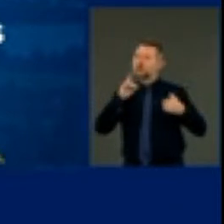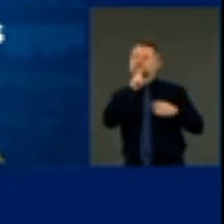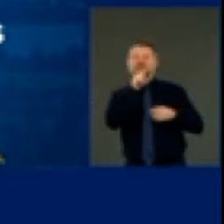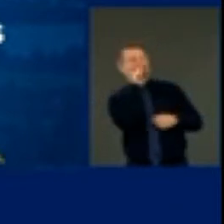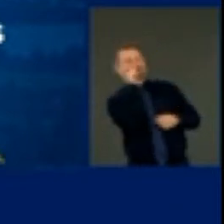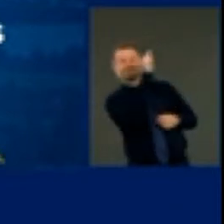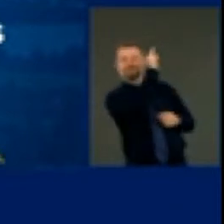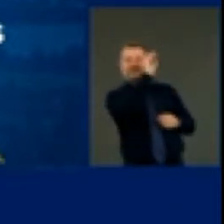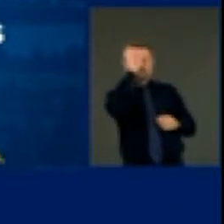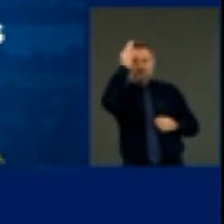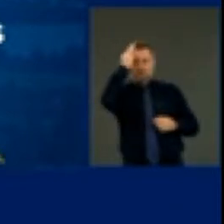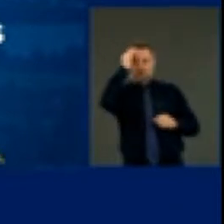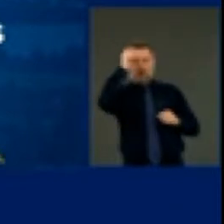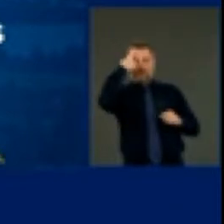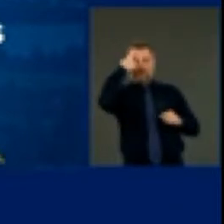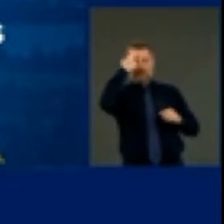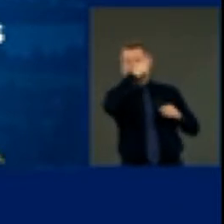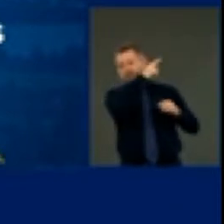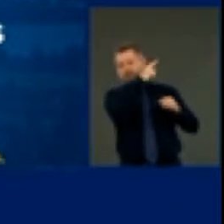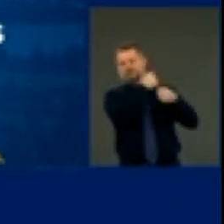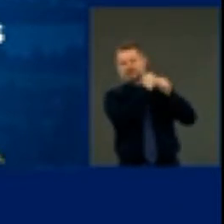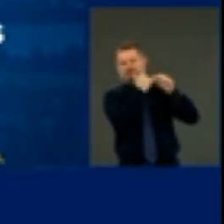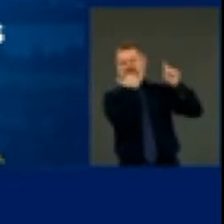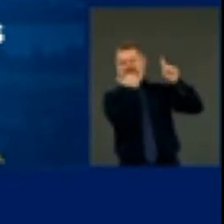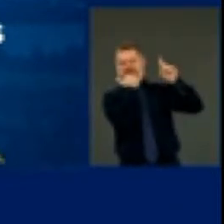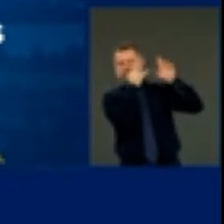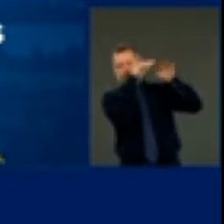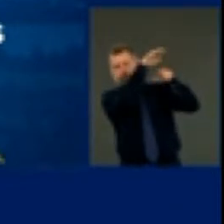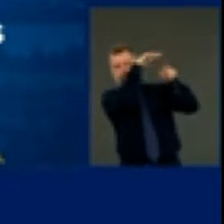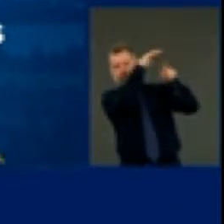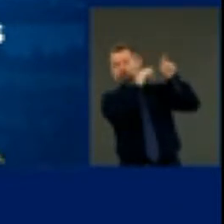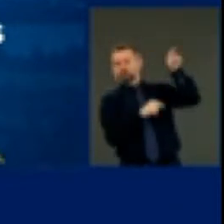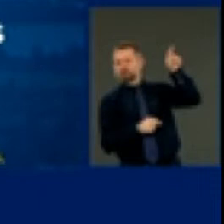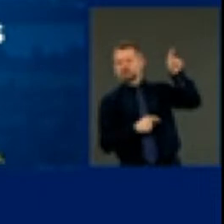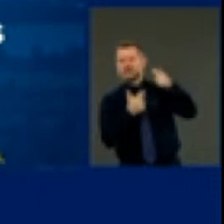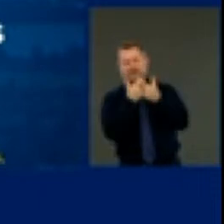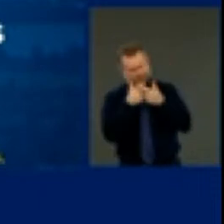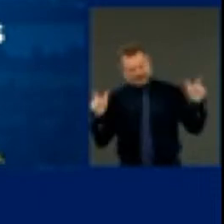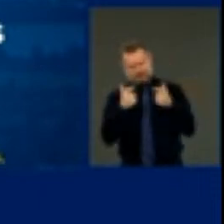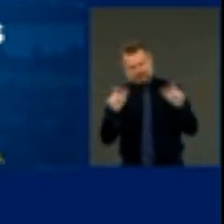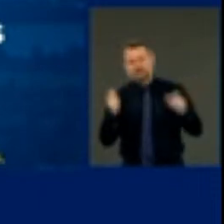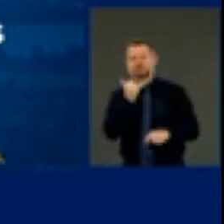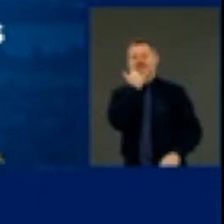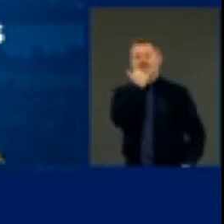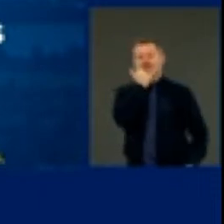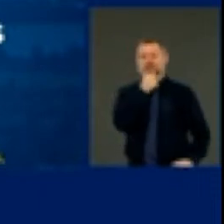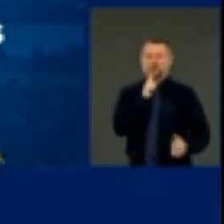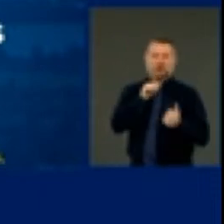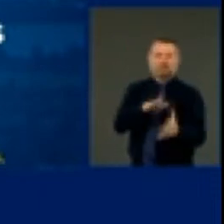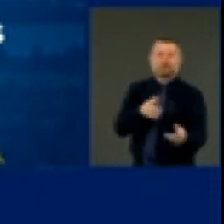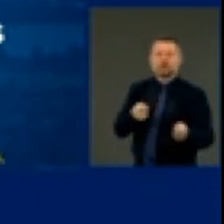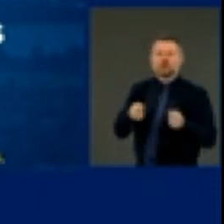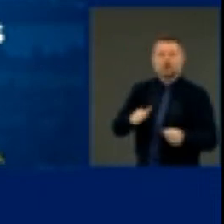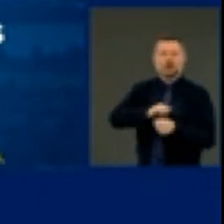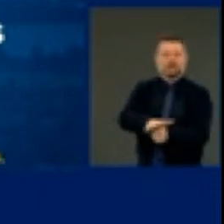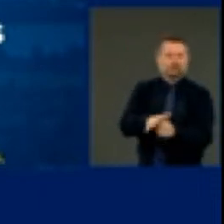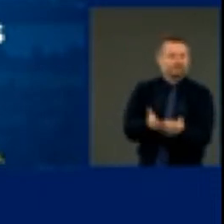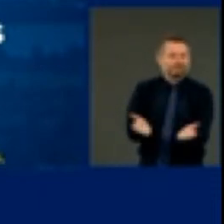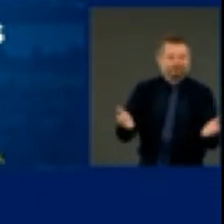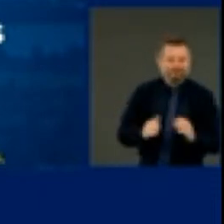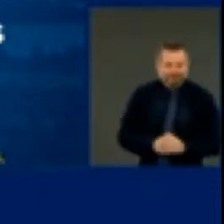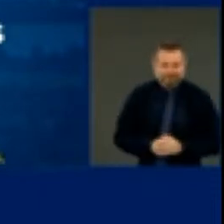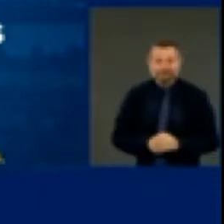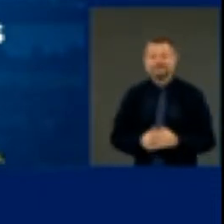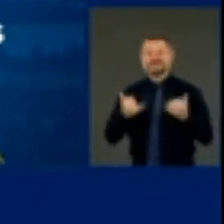government is making a mistake on the way it is handling this COVID crisis and how it is now